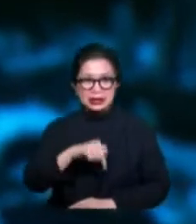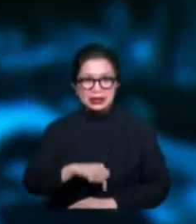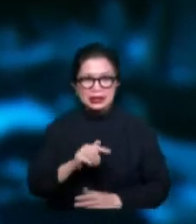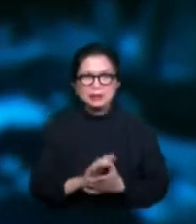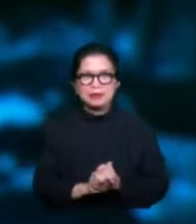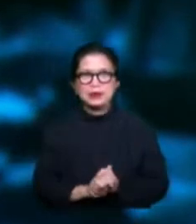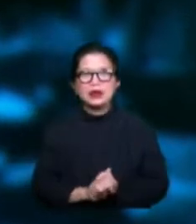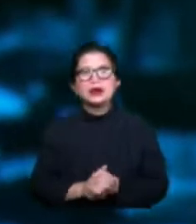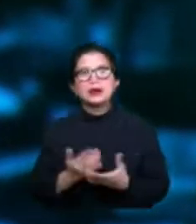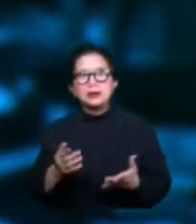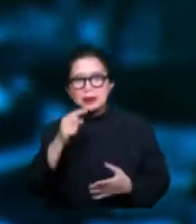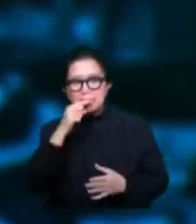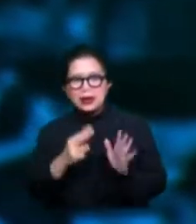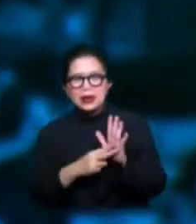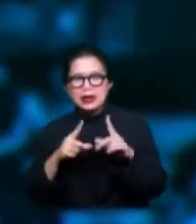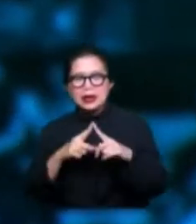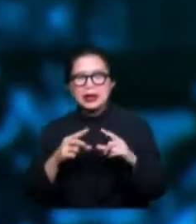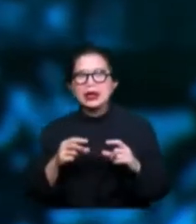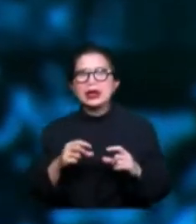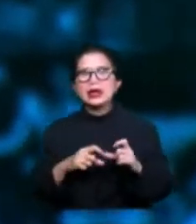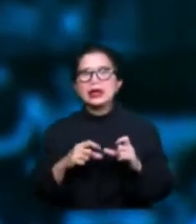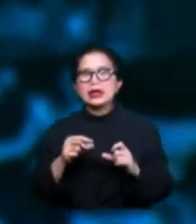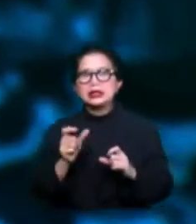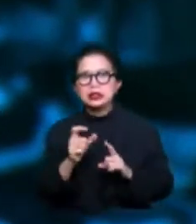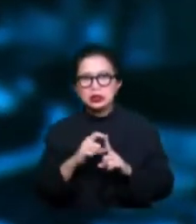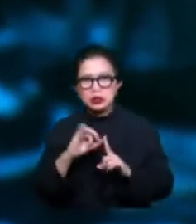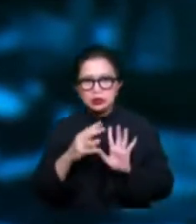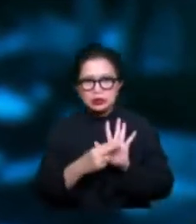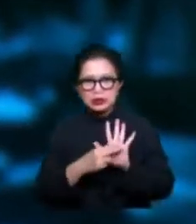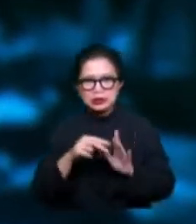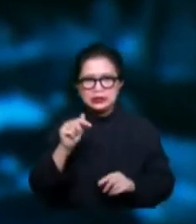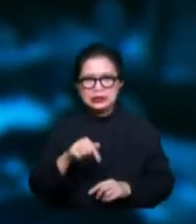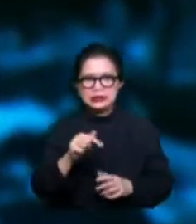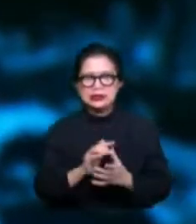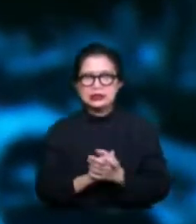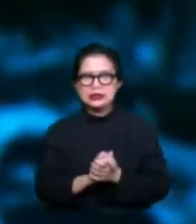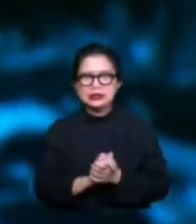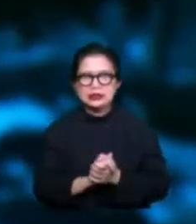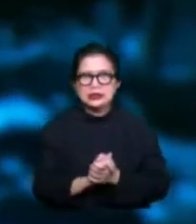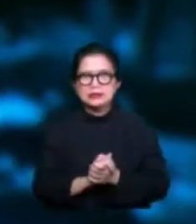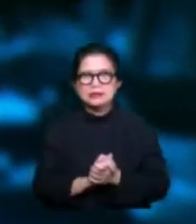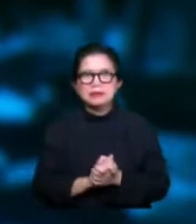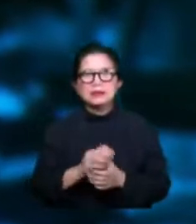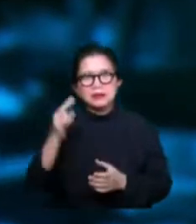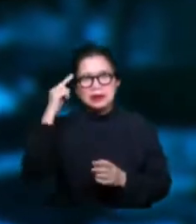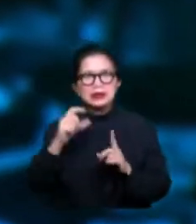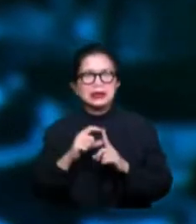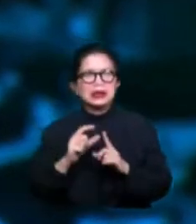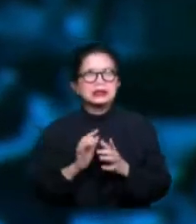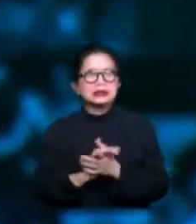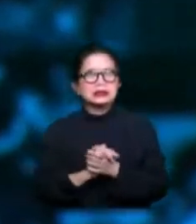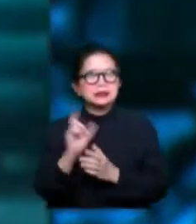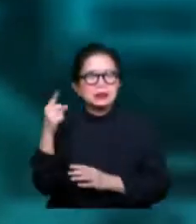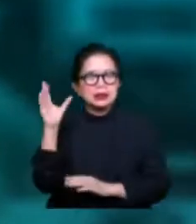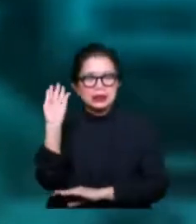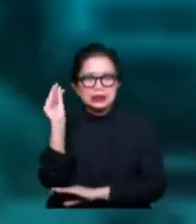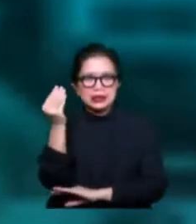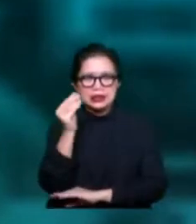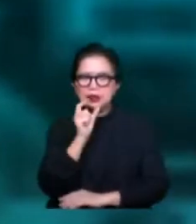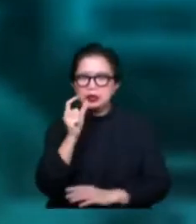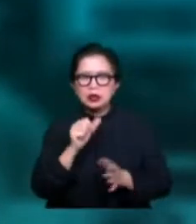Regional Development Planning Board, Jakarta Capital City Government. And Mr. Nasruddin will help us to know more about cross-sectoral